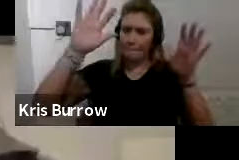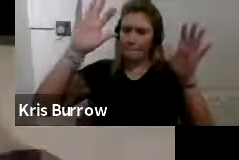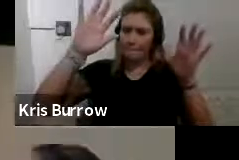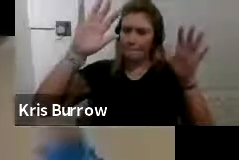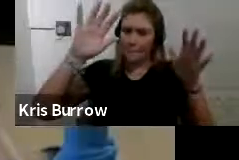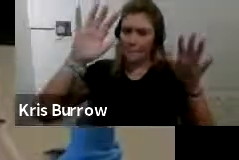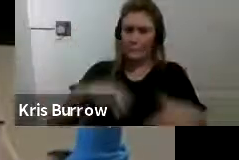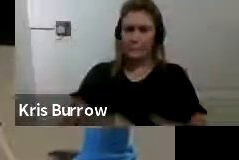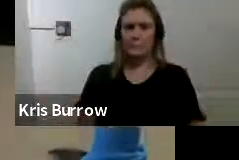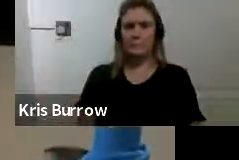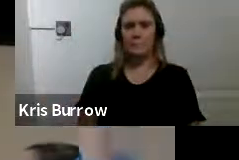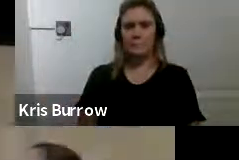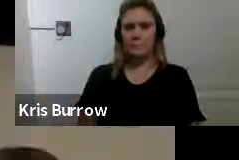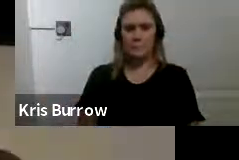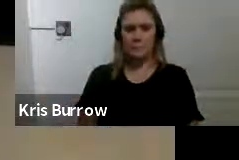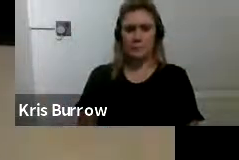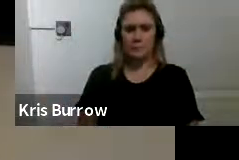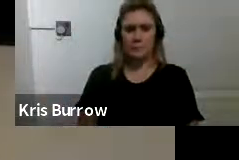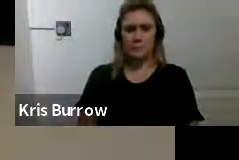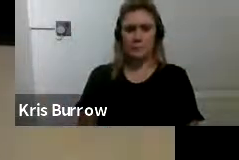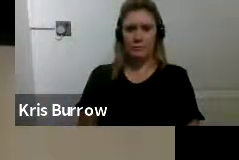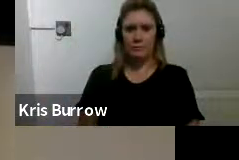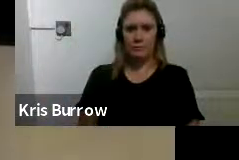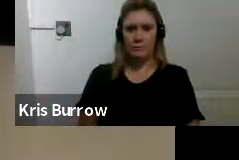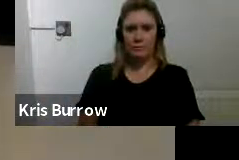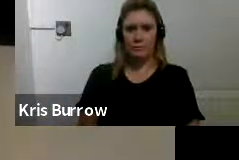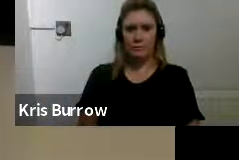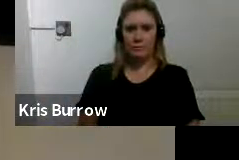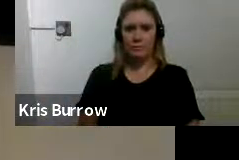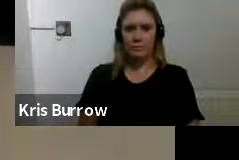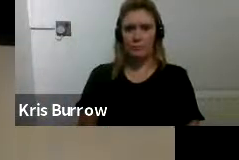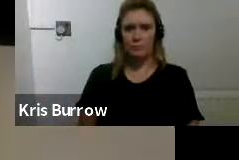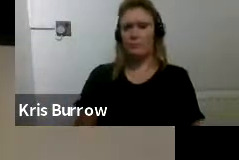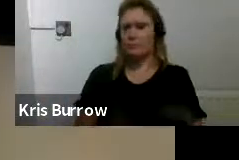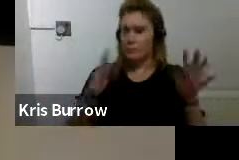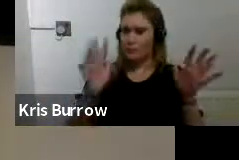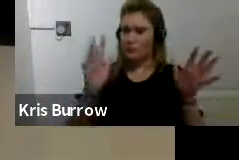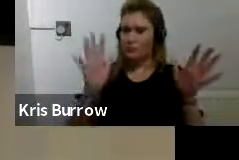vida la rosa con el clavel.